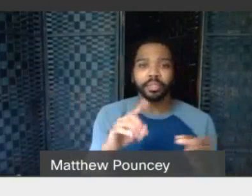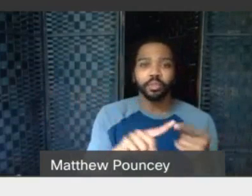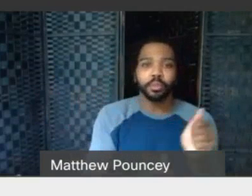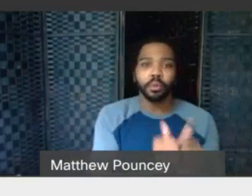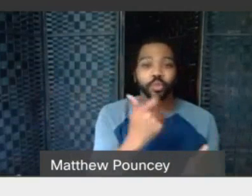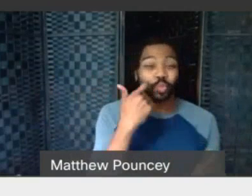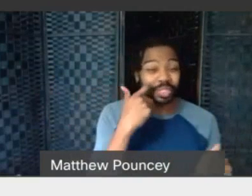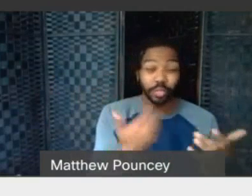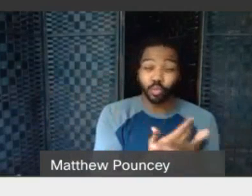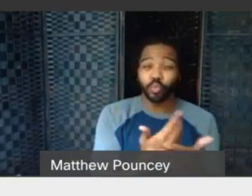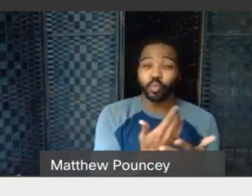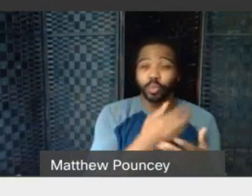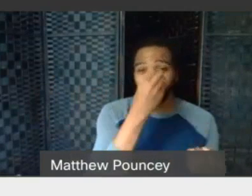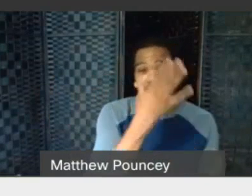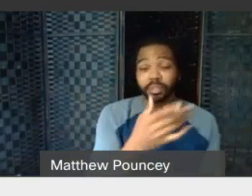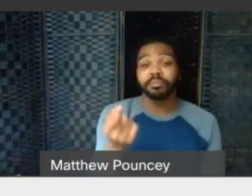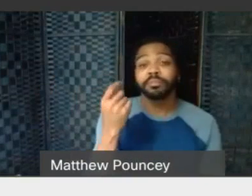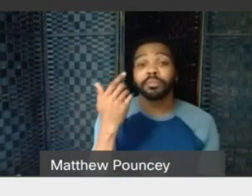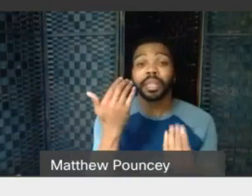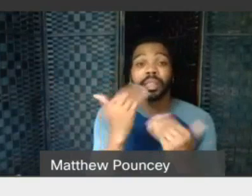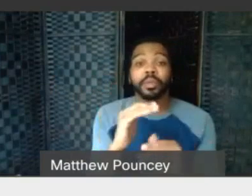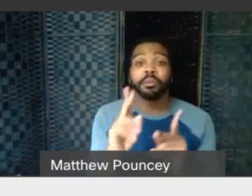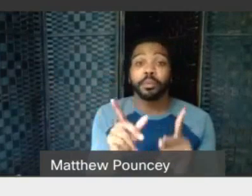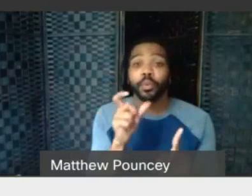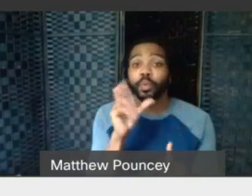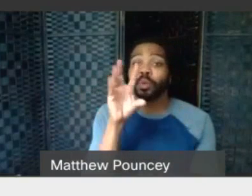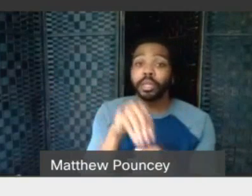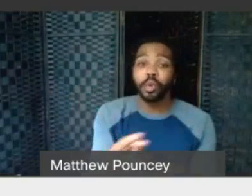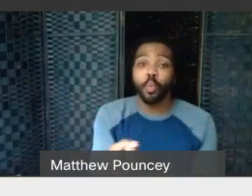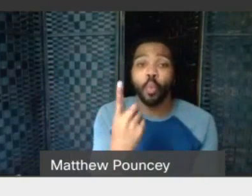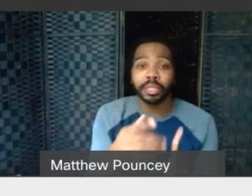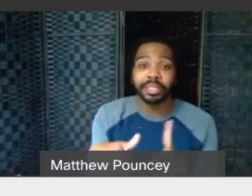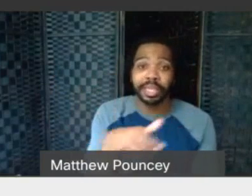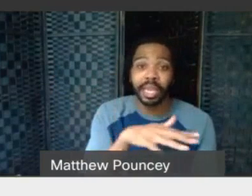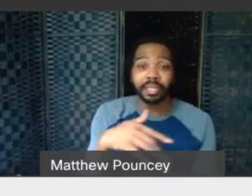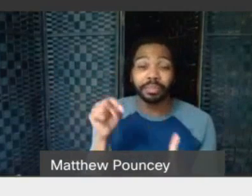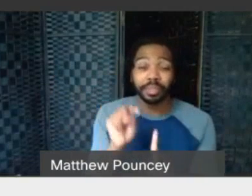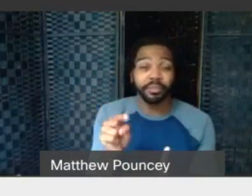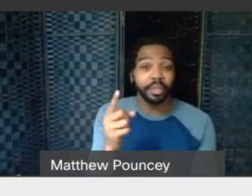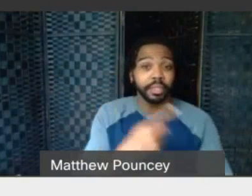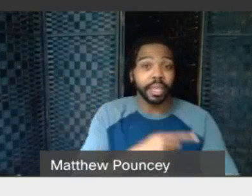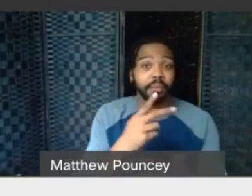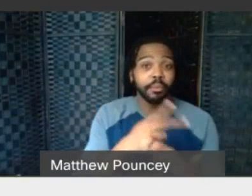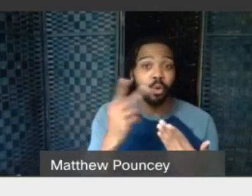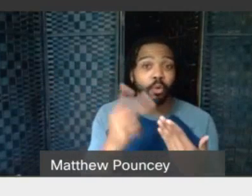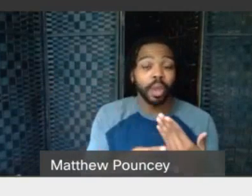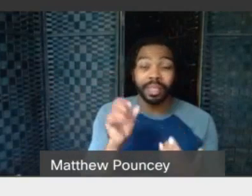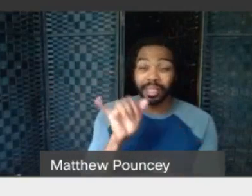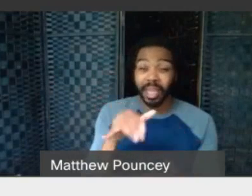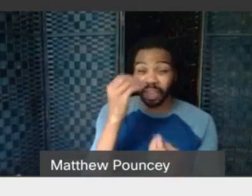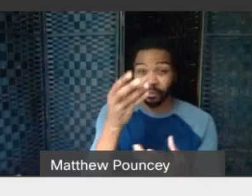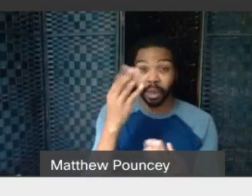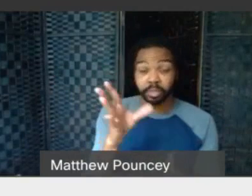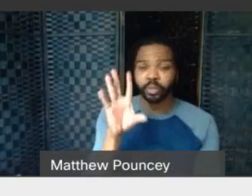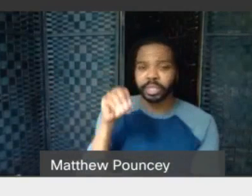The limitation on number of people in a setting for day programs was in the DDS